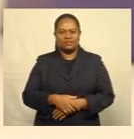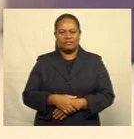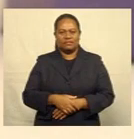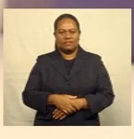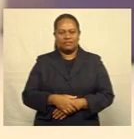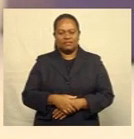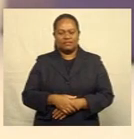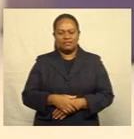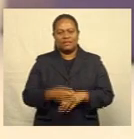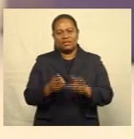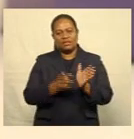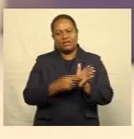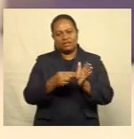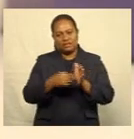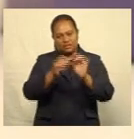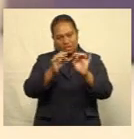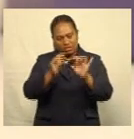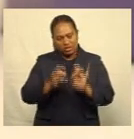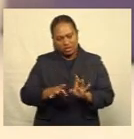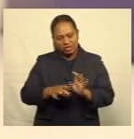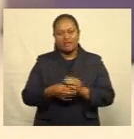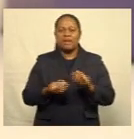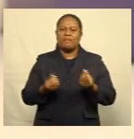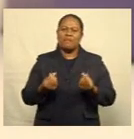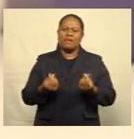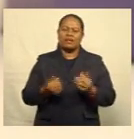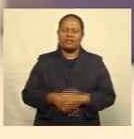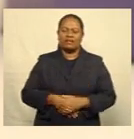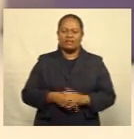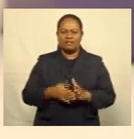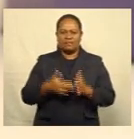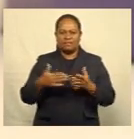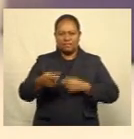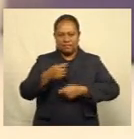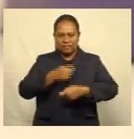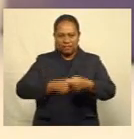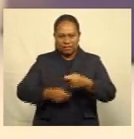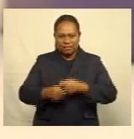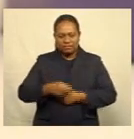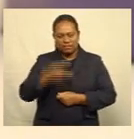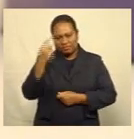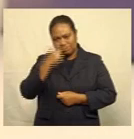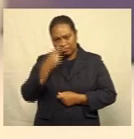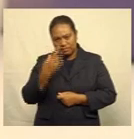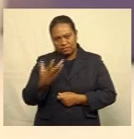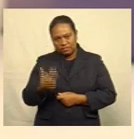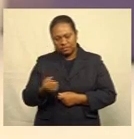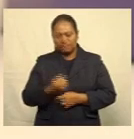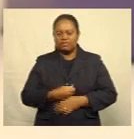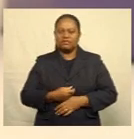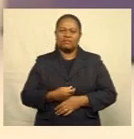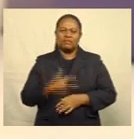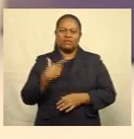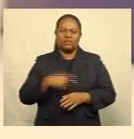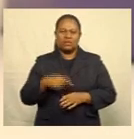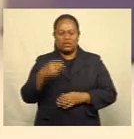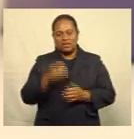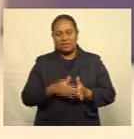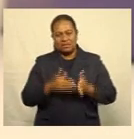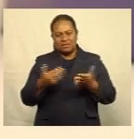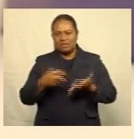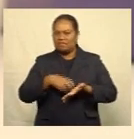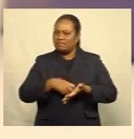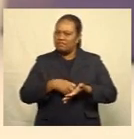home, the Australia and New Zealand dollars steadied, but traders said risks are pointed to the downside due to a recent weakening